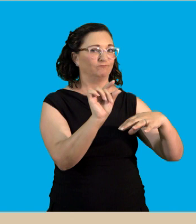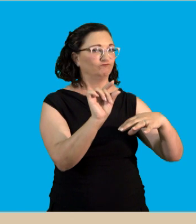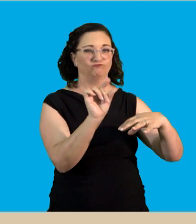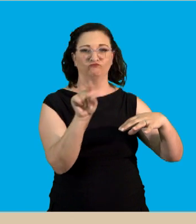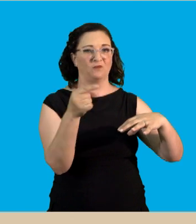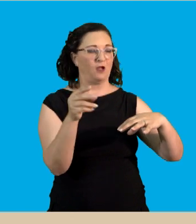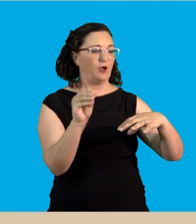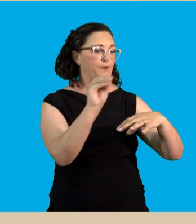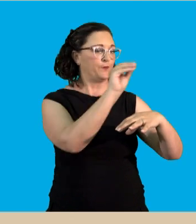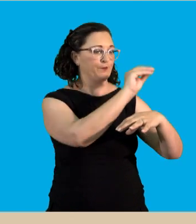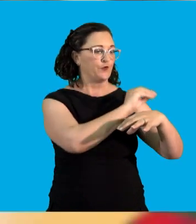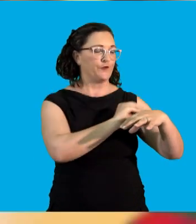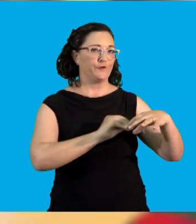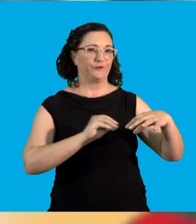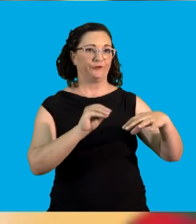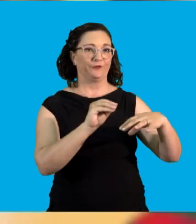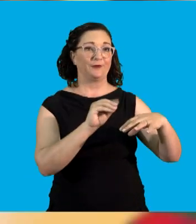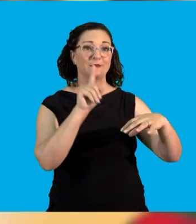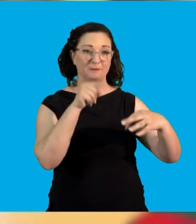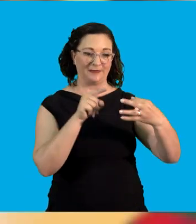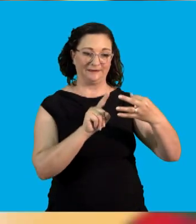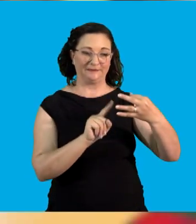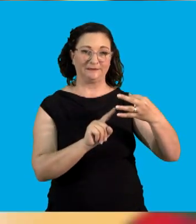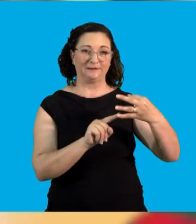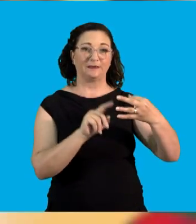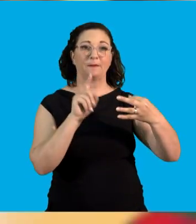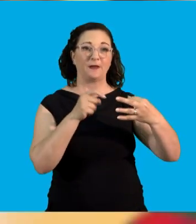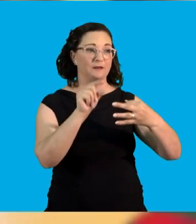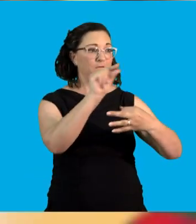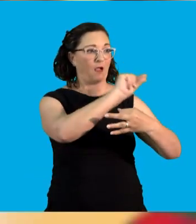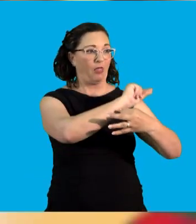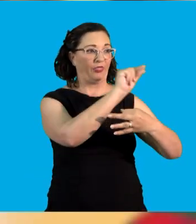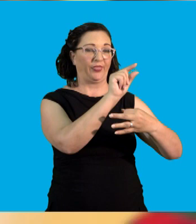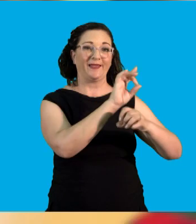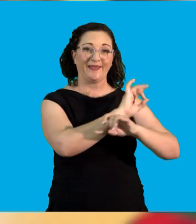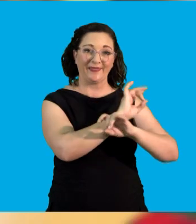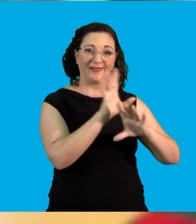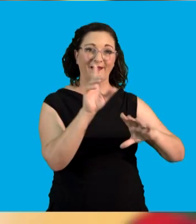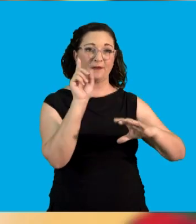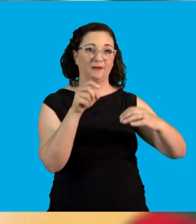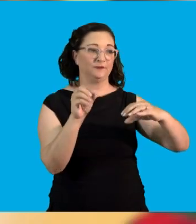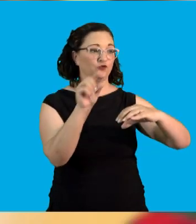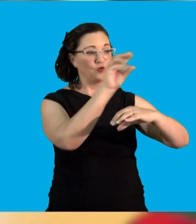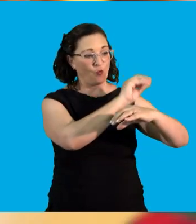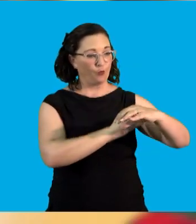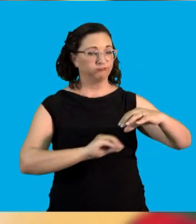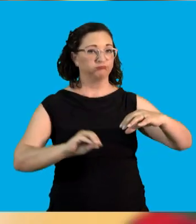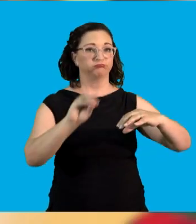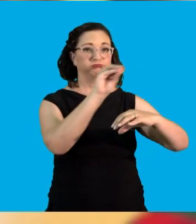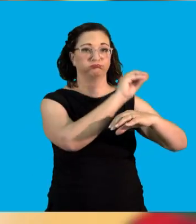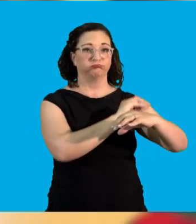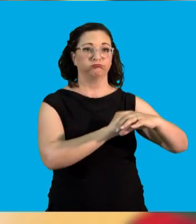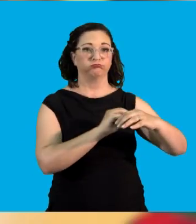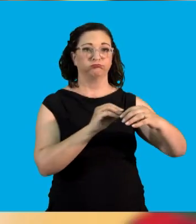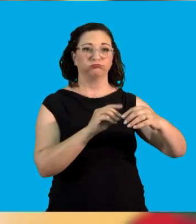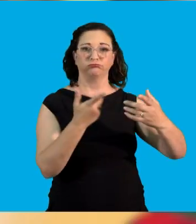other objects. Remember, we said that in order for a planet to be a planet, it must keep the path clear so that when